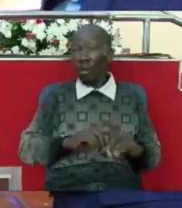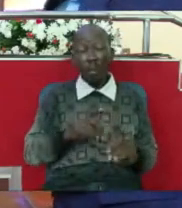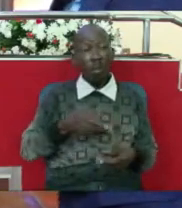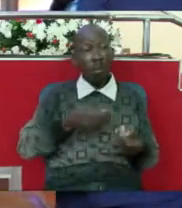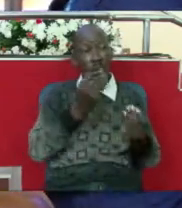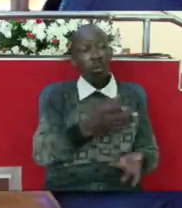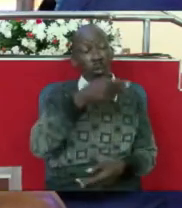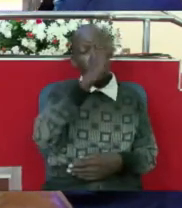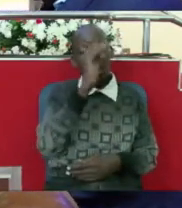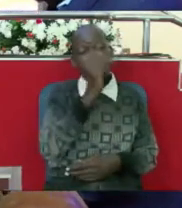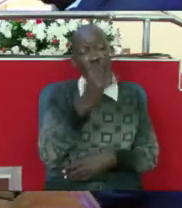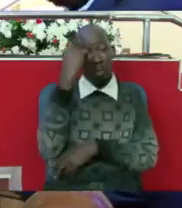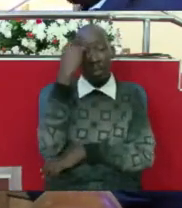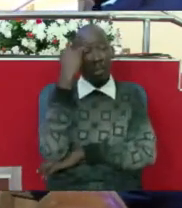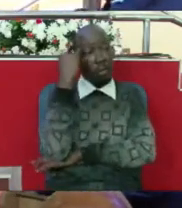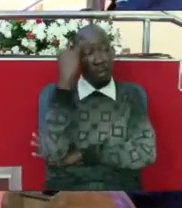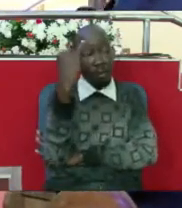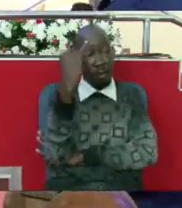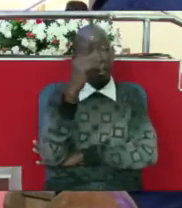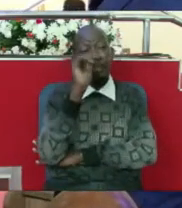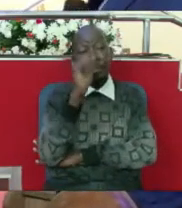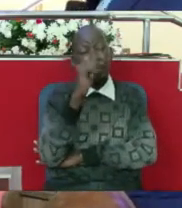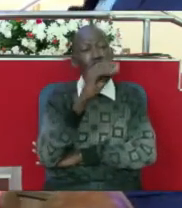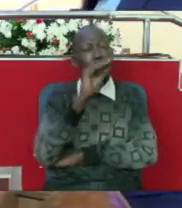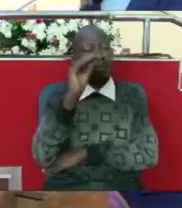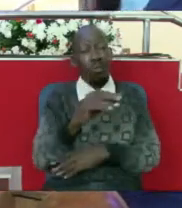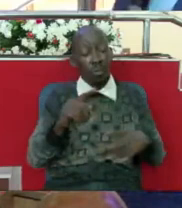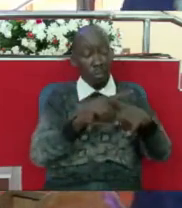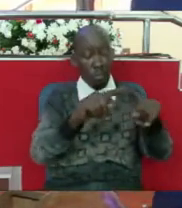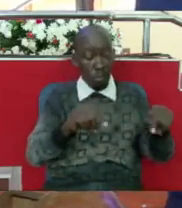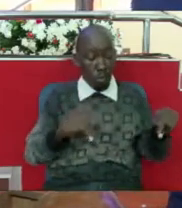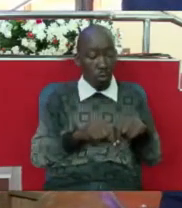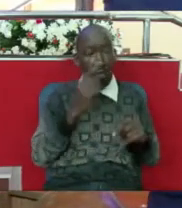don't get the idea that they're gonna put all that money in a box for you.